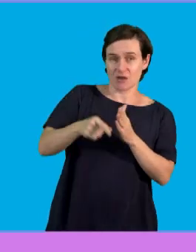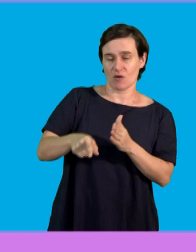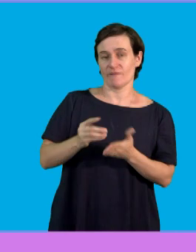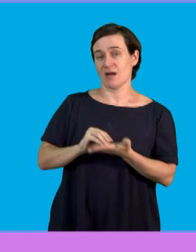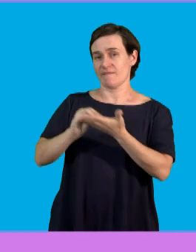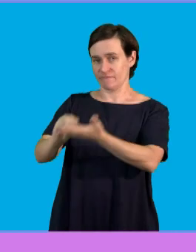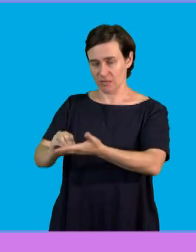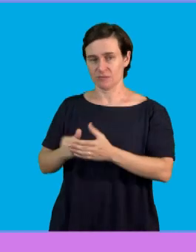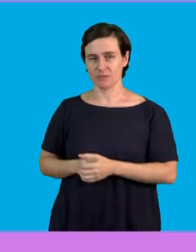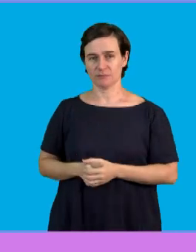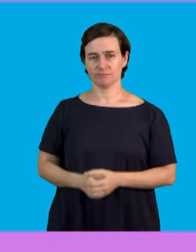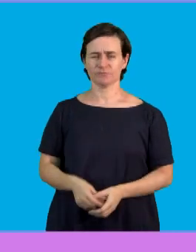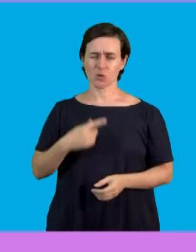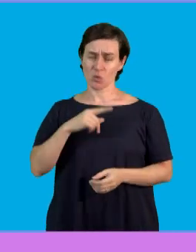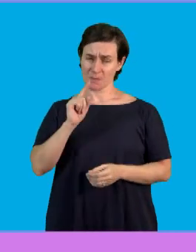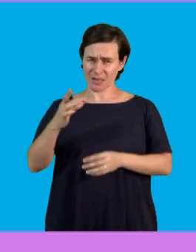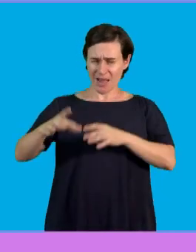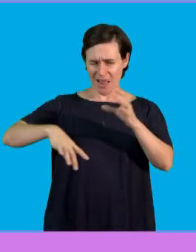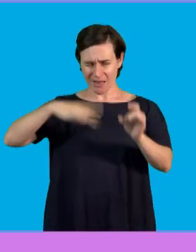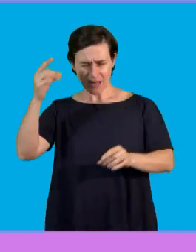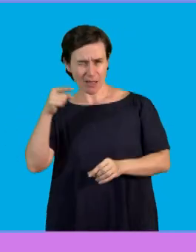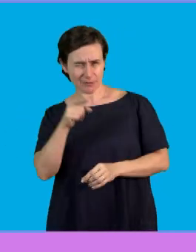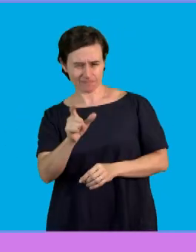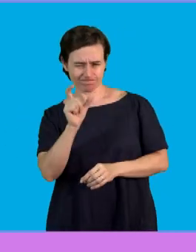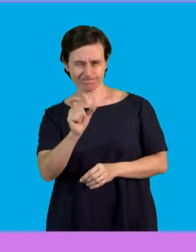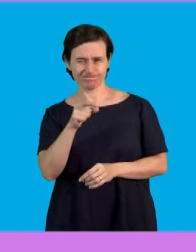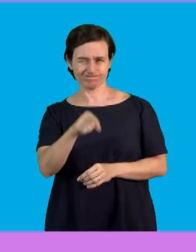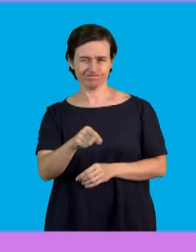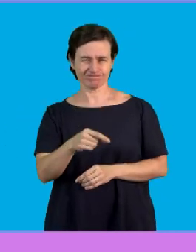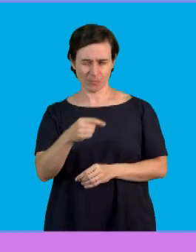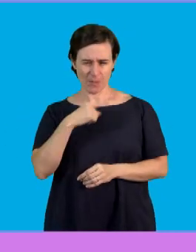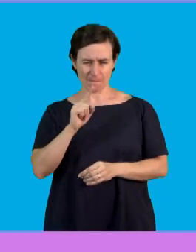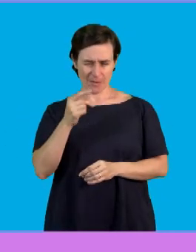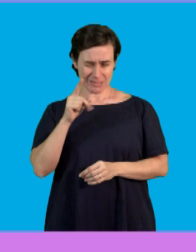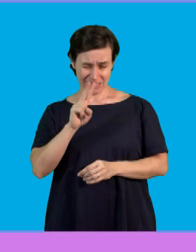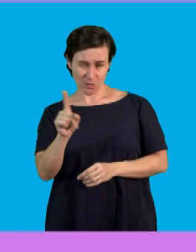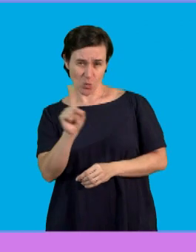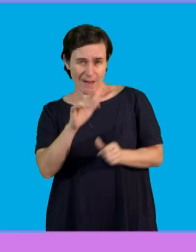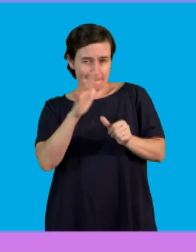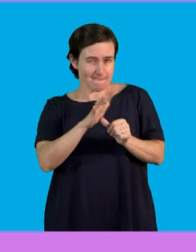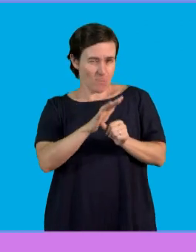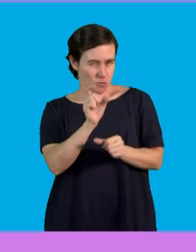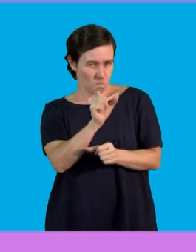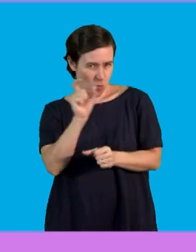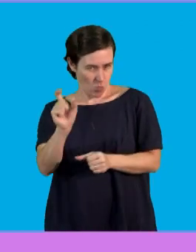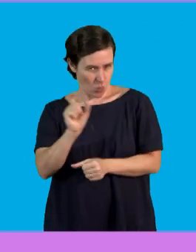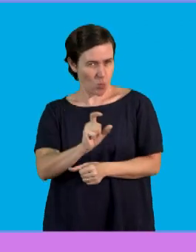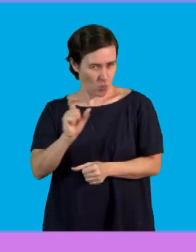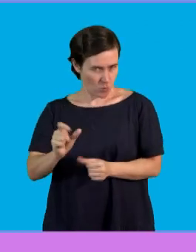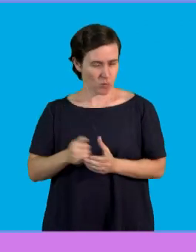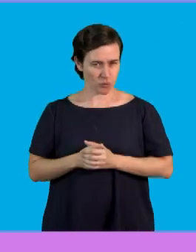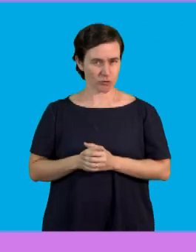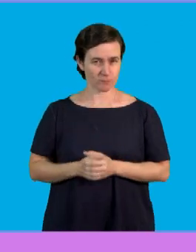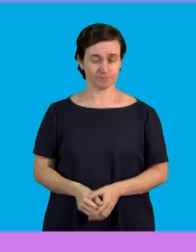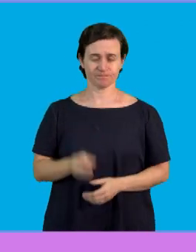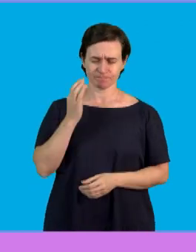investment. So firstly, we need to analyze our statement and underline our keywords, of which we have already done. And we know